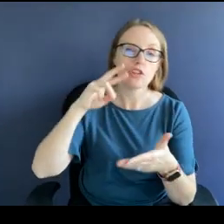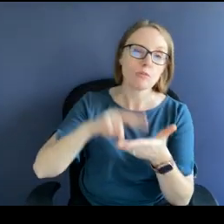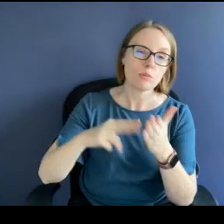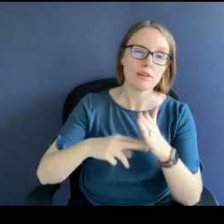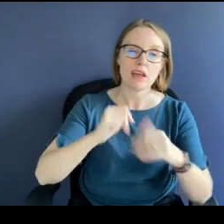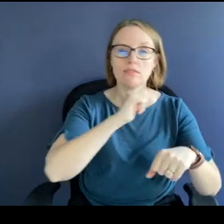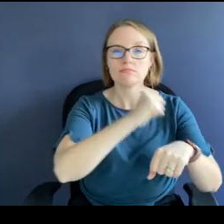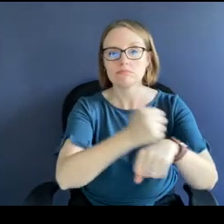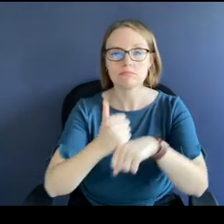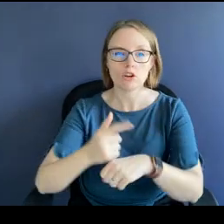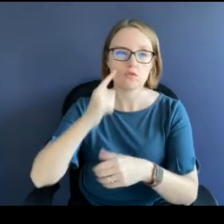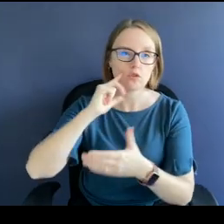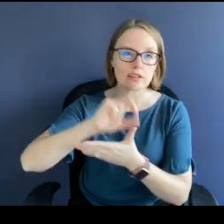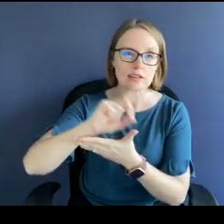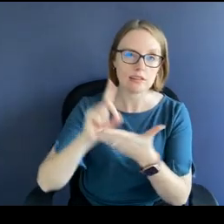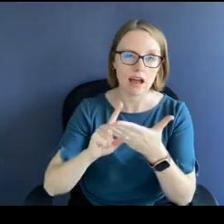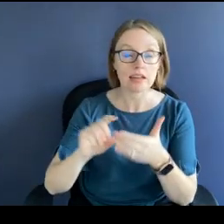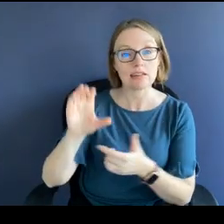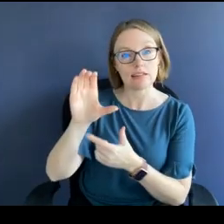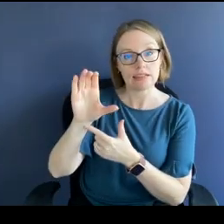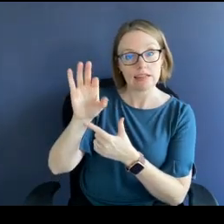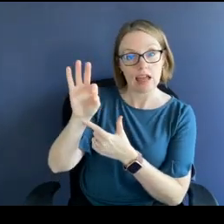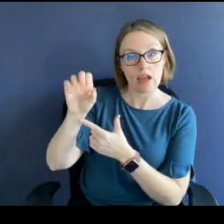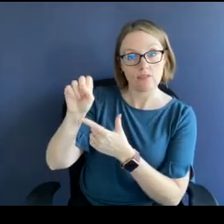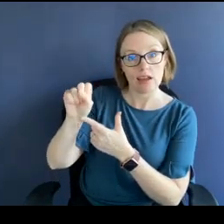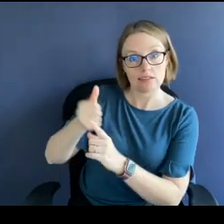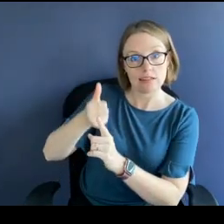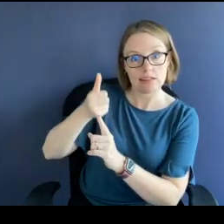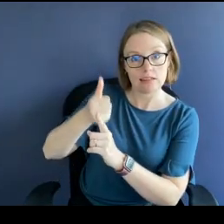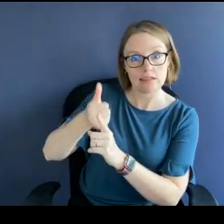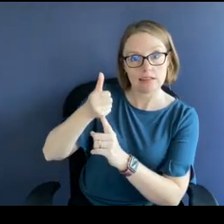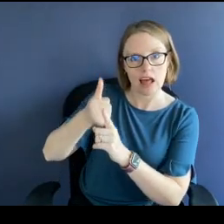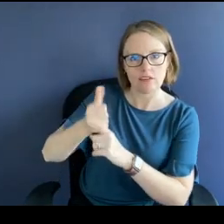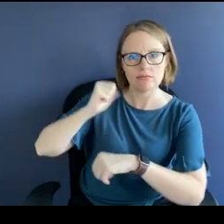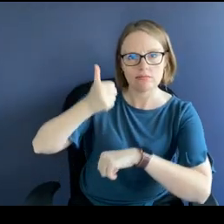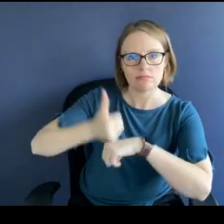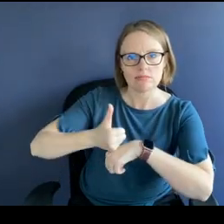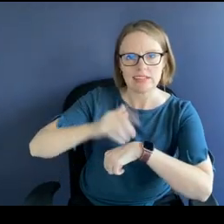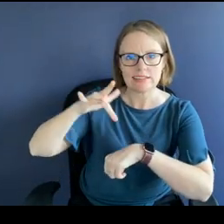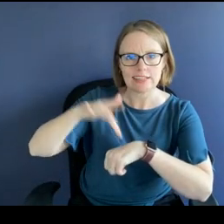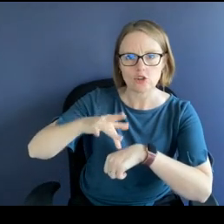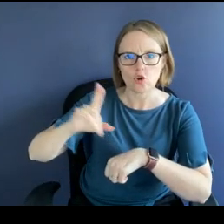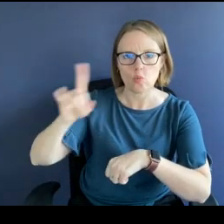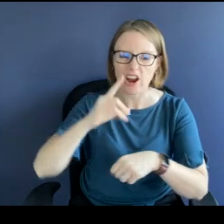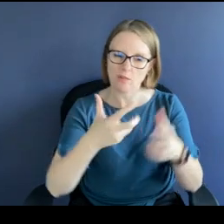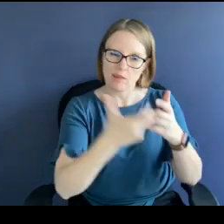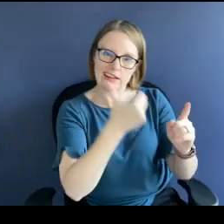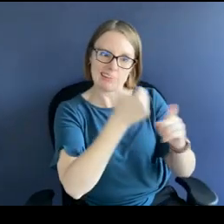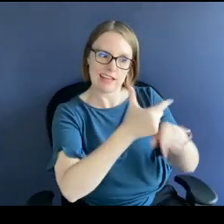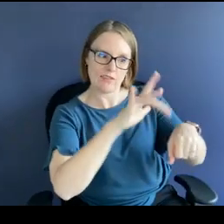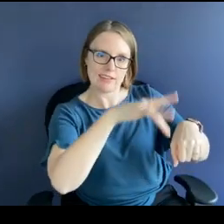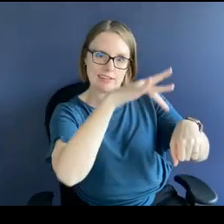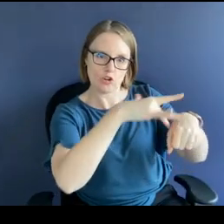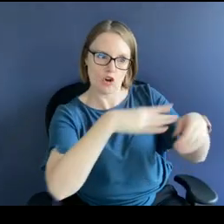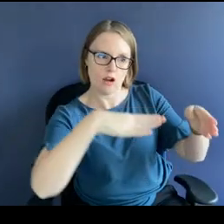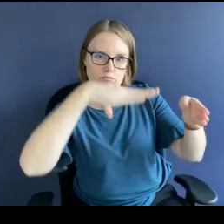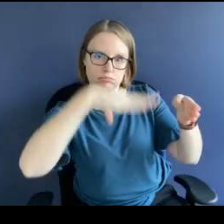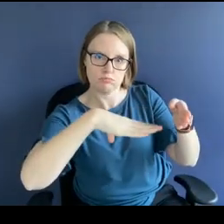layout, the CFS must be centered on the appliance itself.